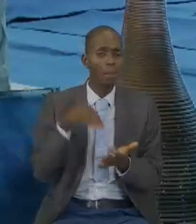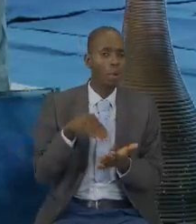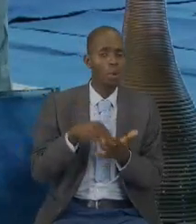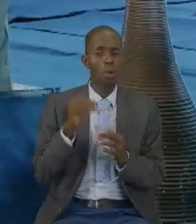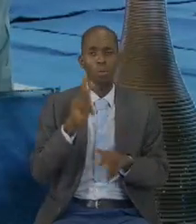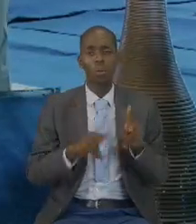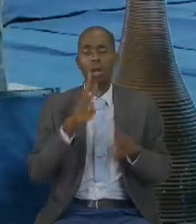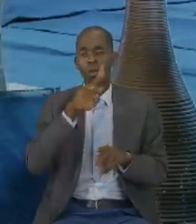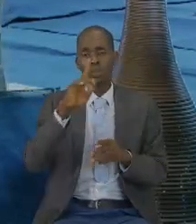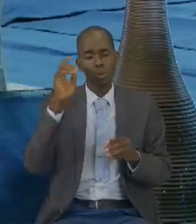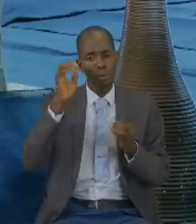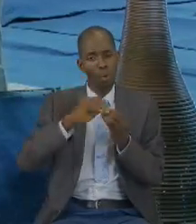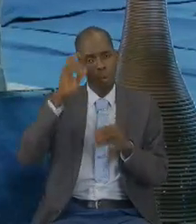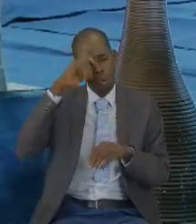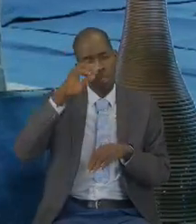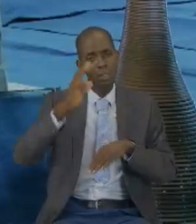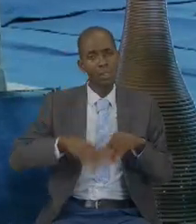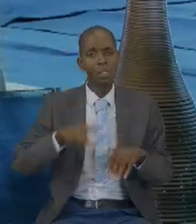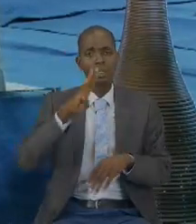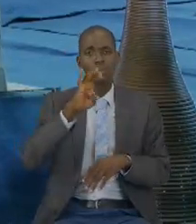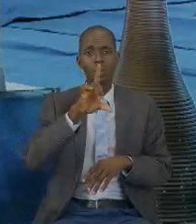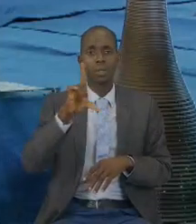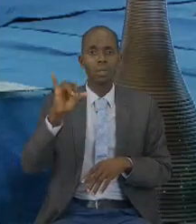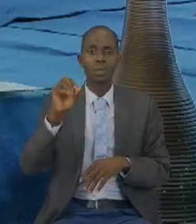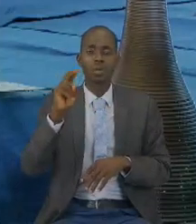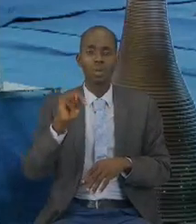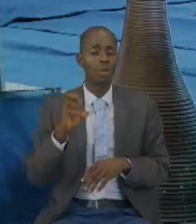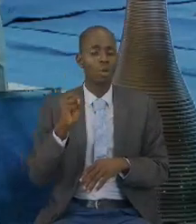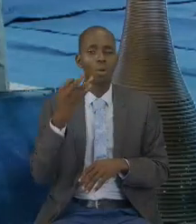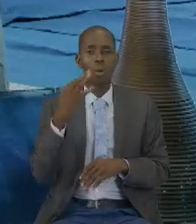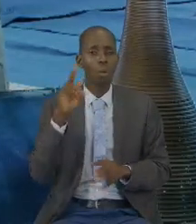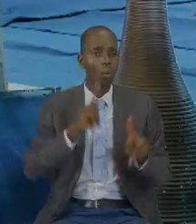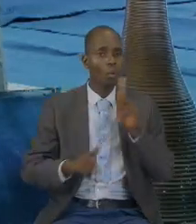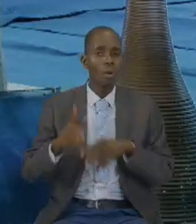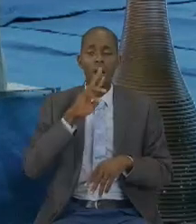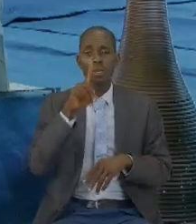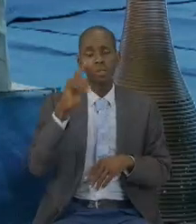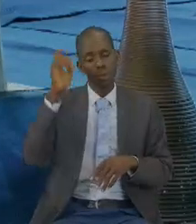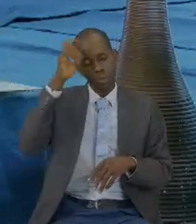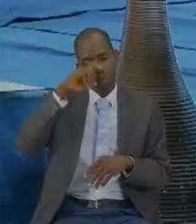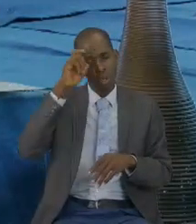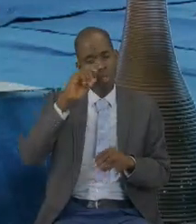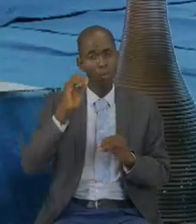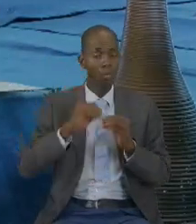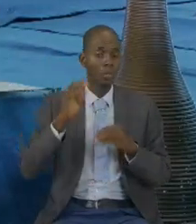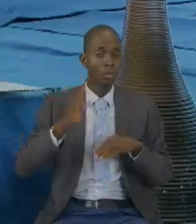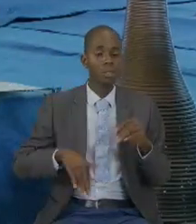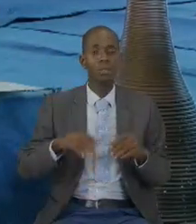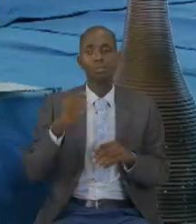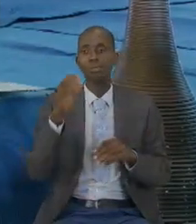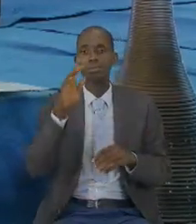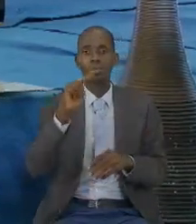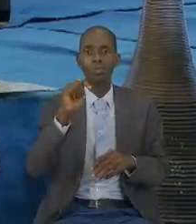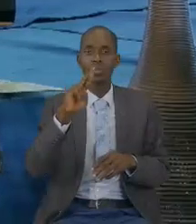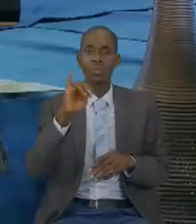billions of people? Are you wiser than the trillions of people? Are you wiser? What have you read?